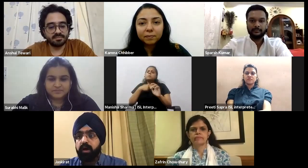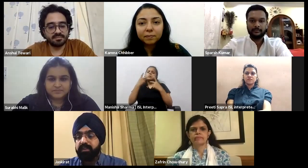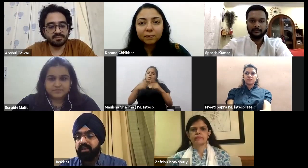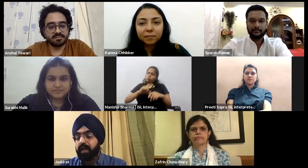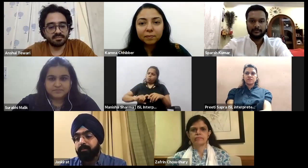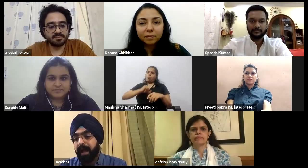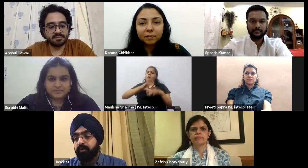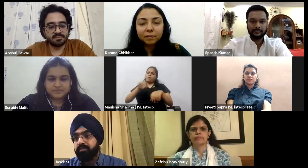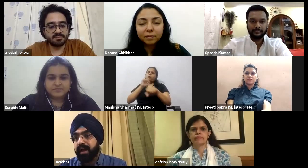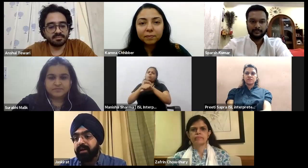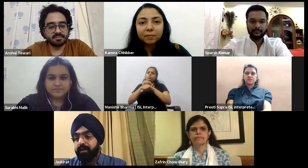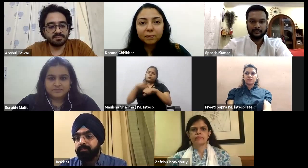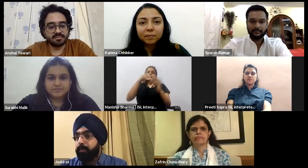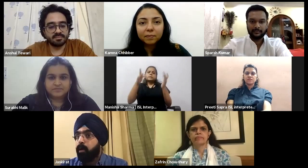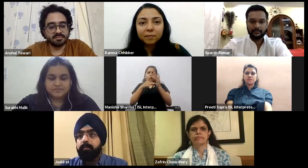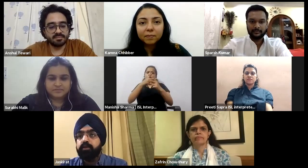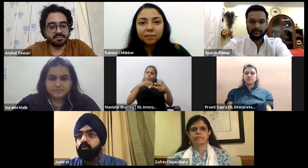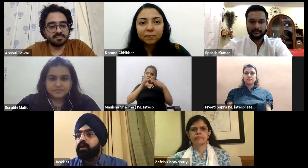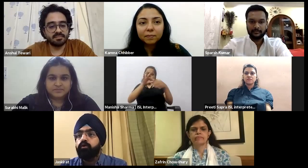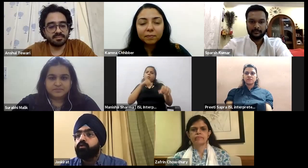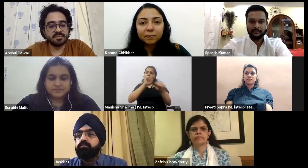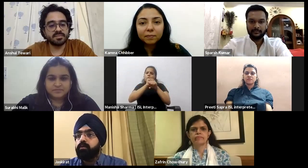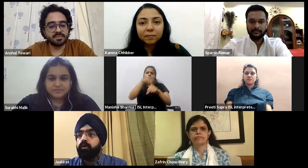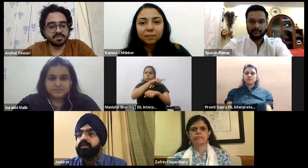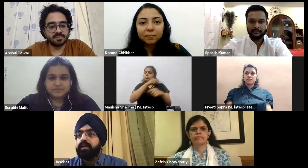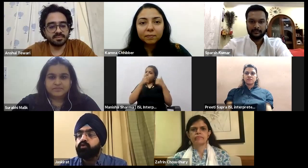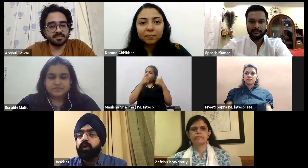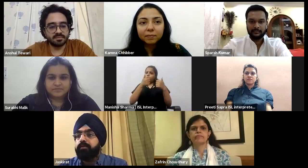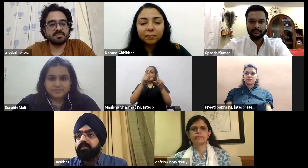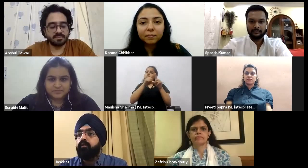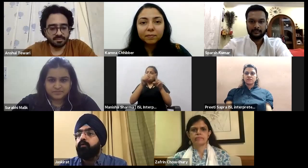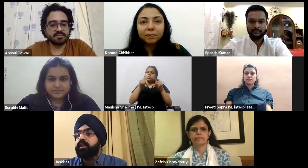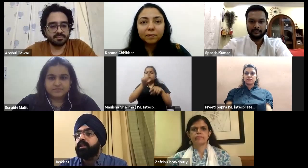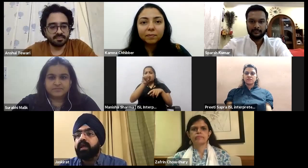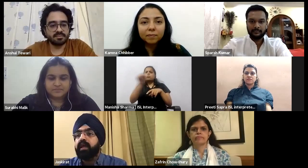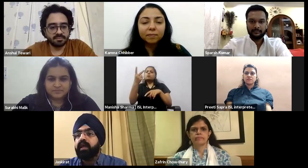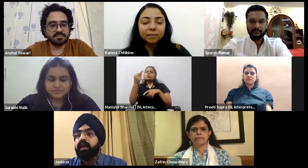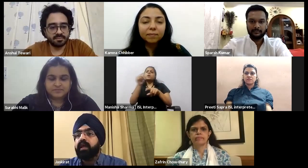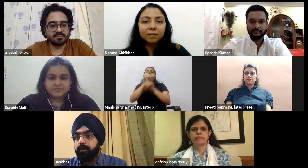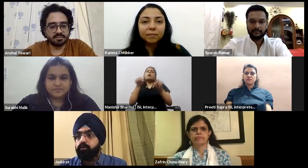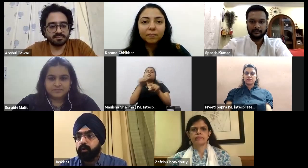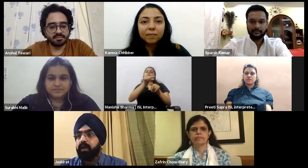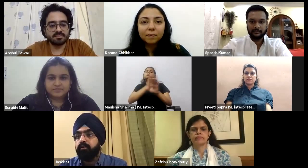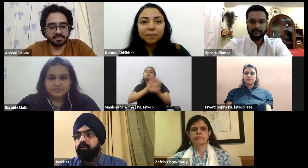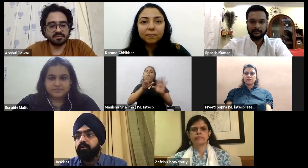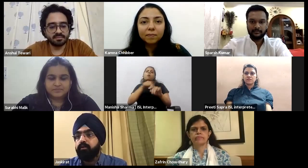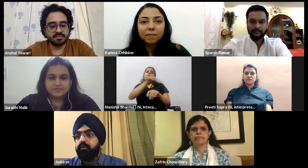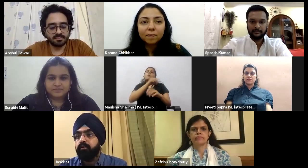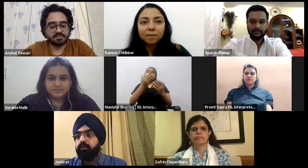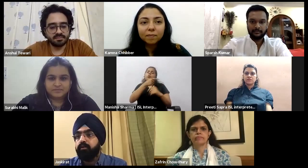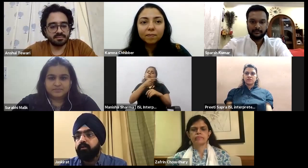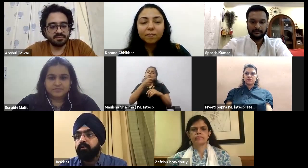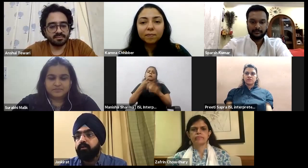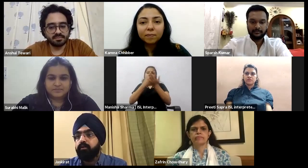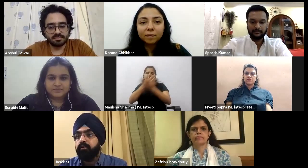having worked with these tech platforms, that they're probably doing close to only 10 to 20% of what they're capable of doing, given their